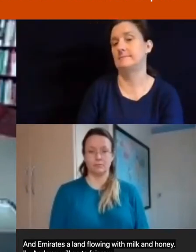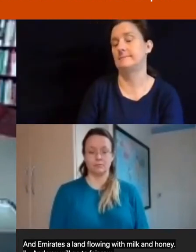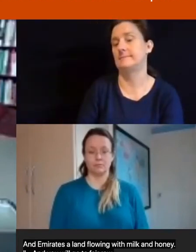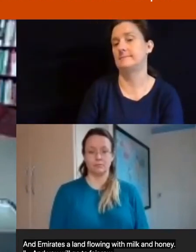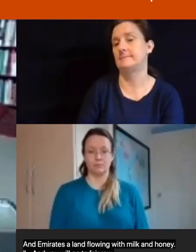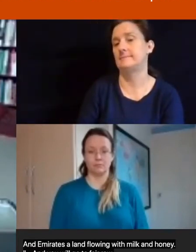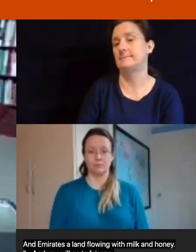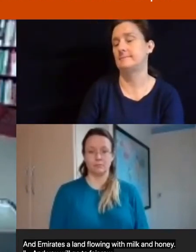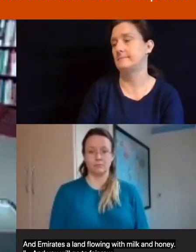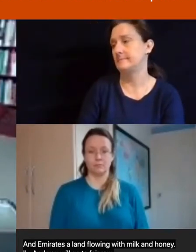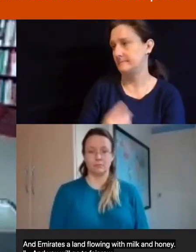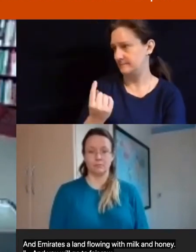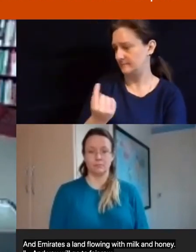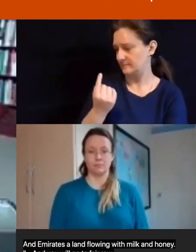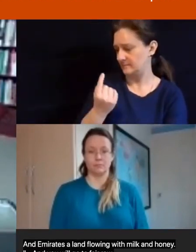"Who am I